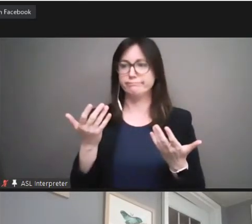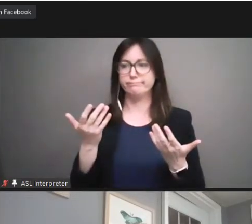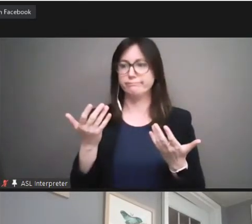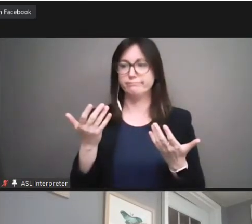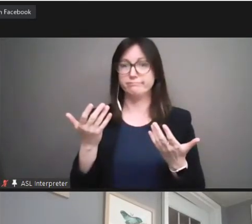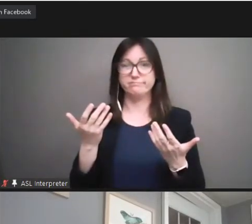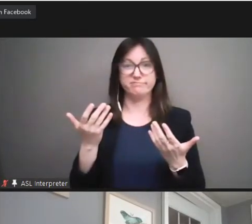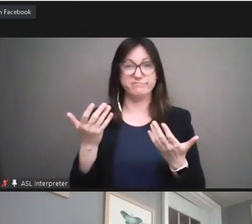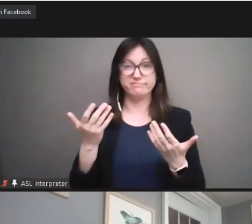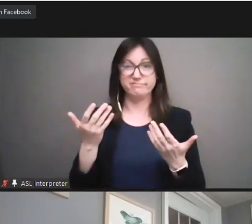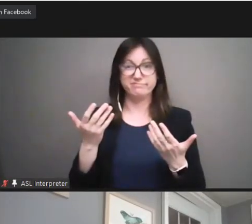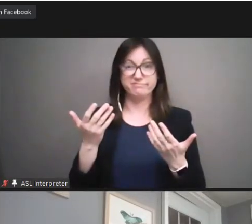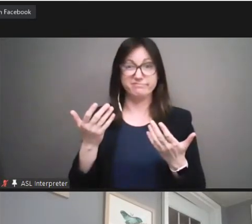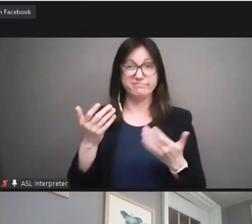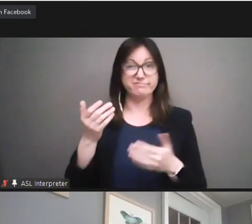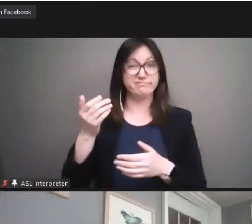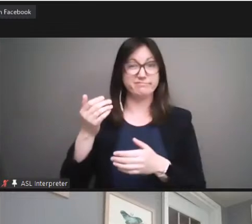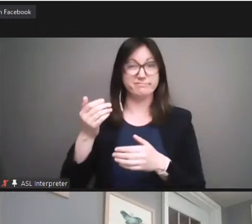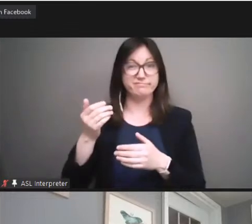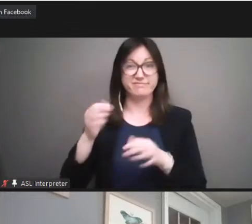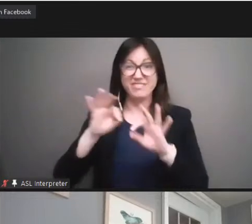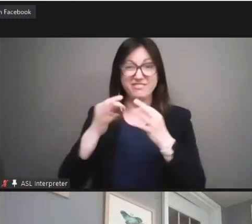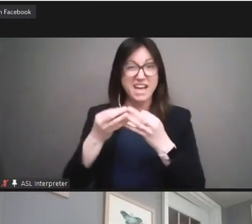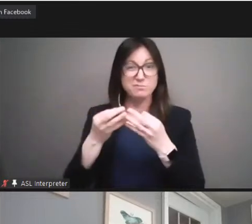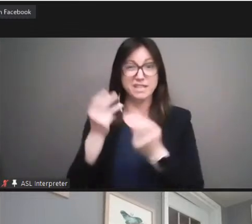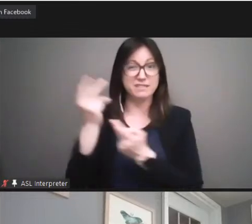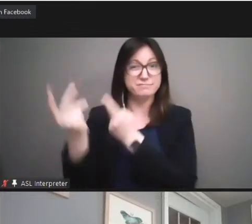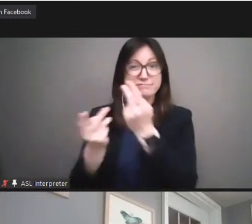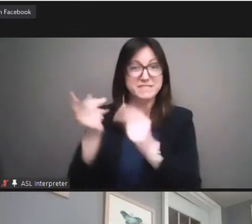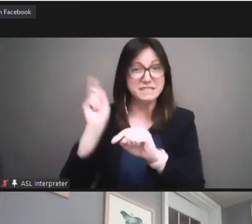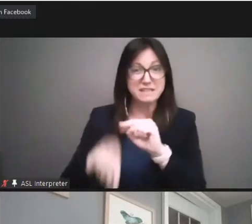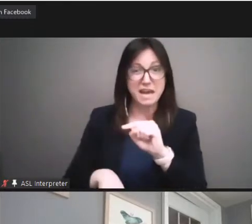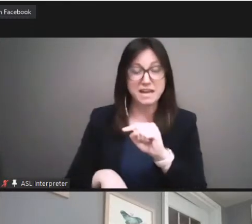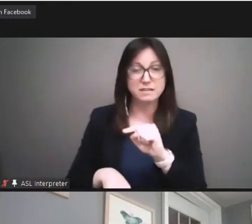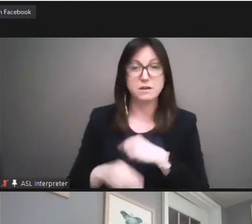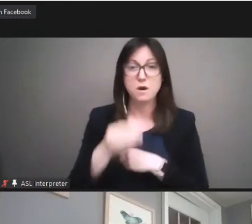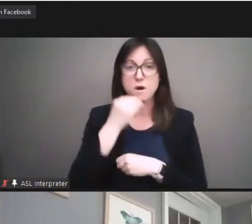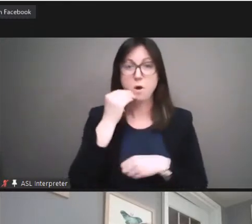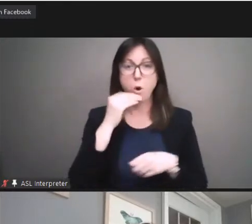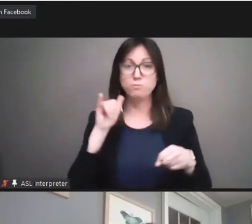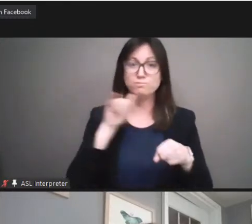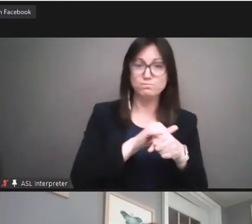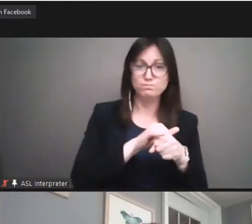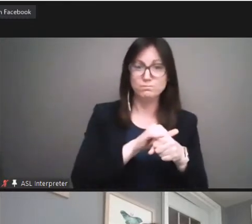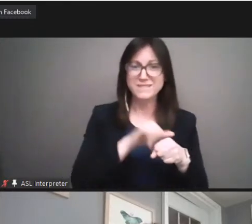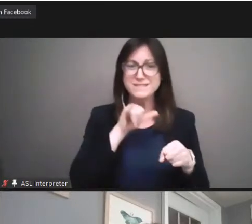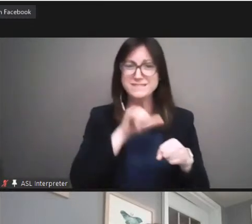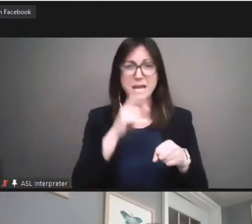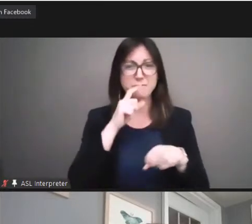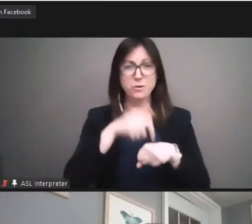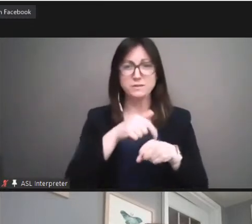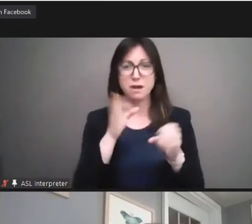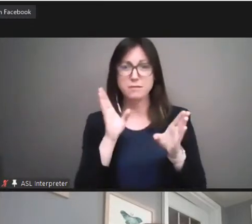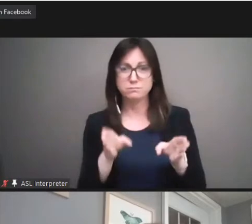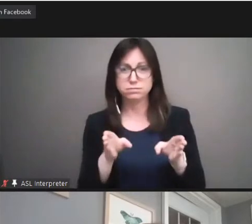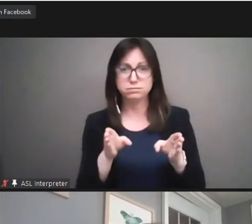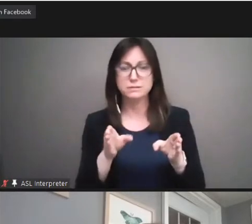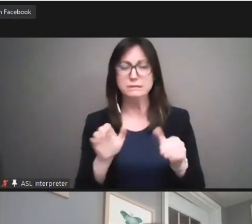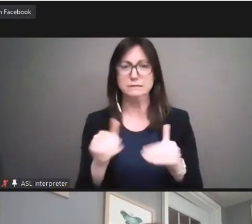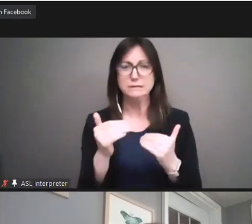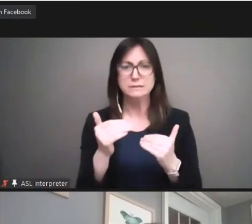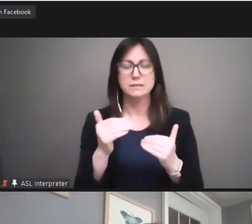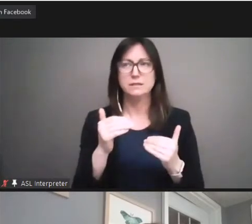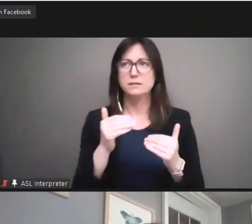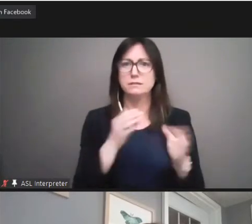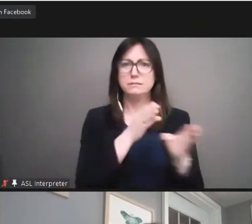see our extended family members. We could only leave our homes for certain periods of the day. And I think it pushed a lot of